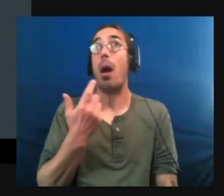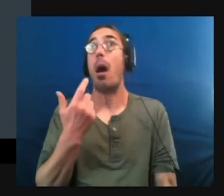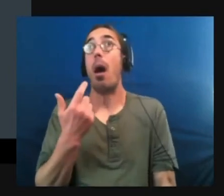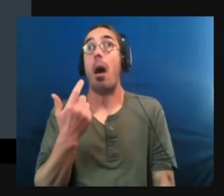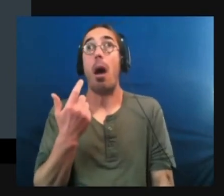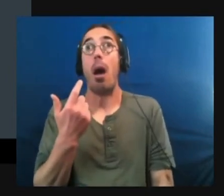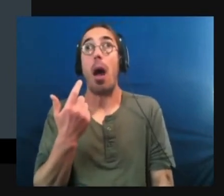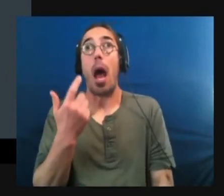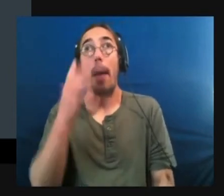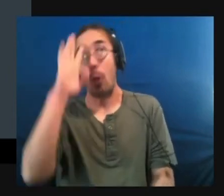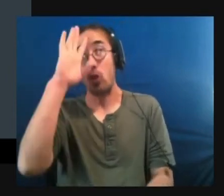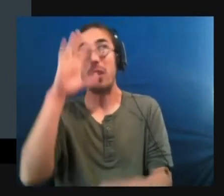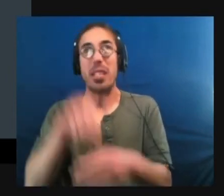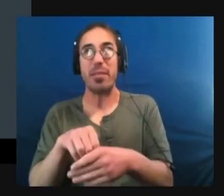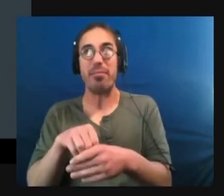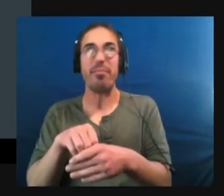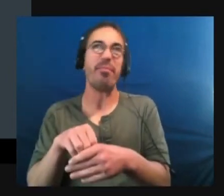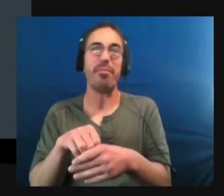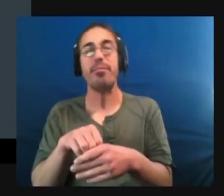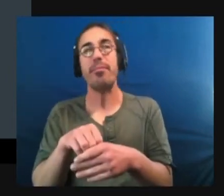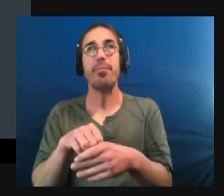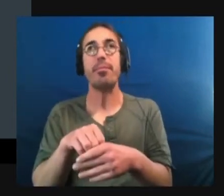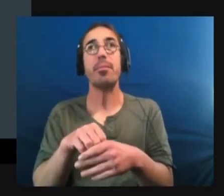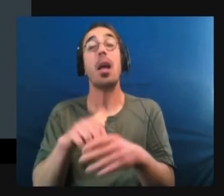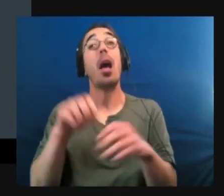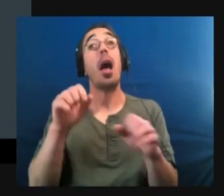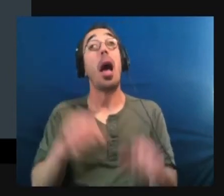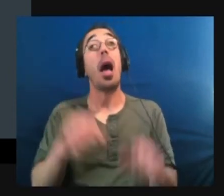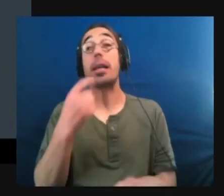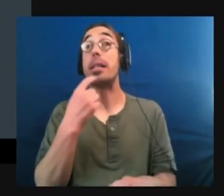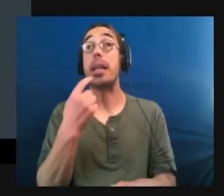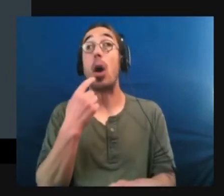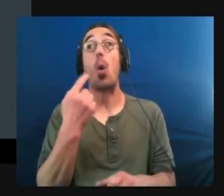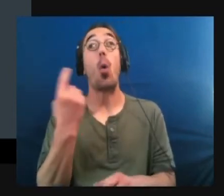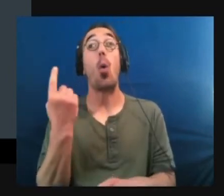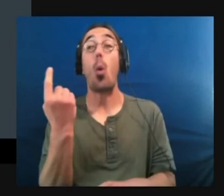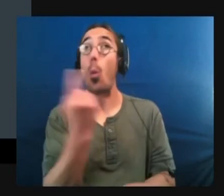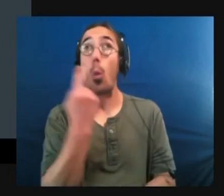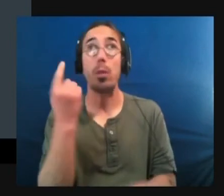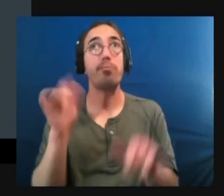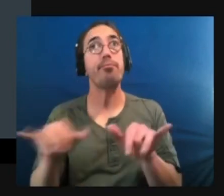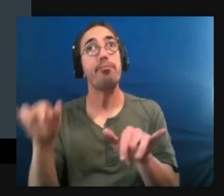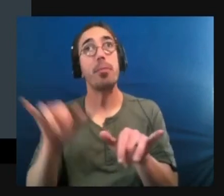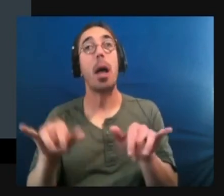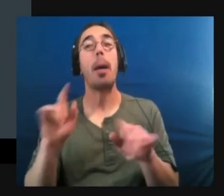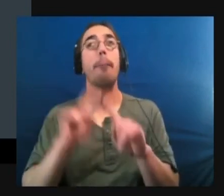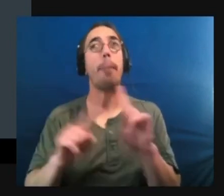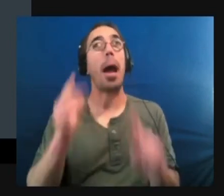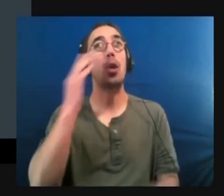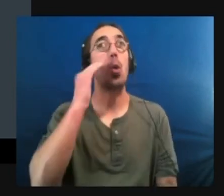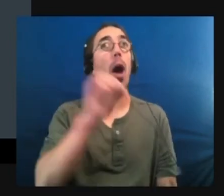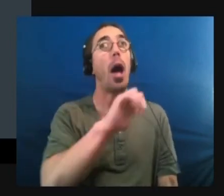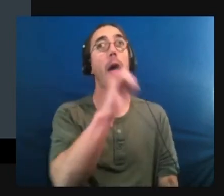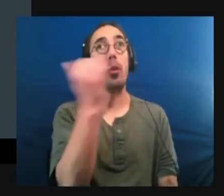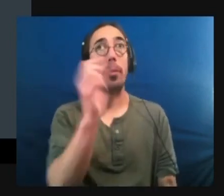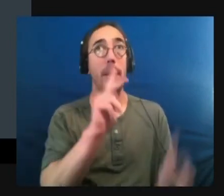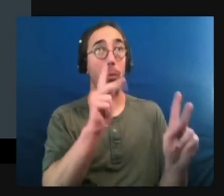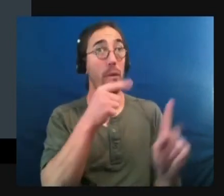I'm autistic. I can say it left, right, and center, but I've had people who